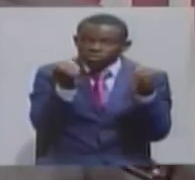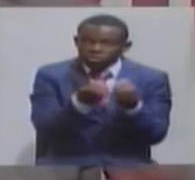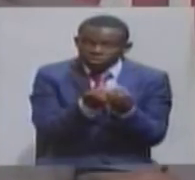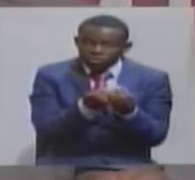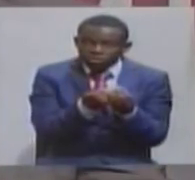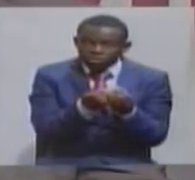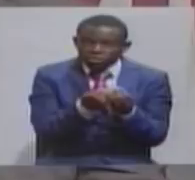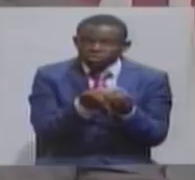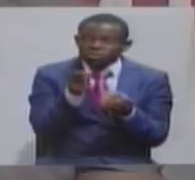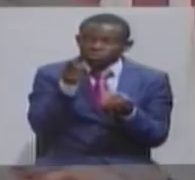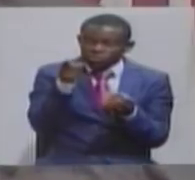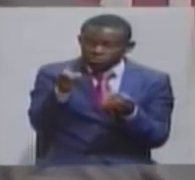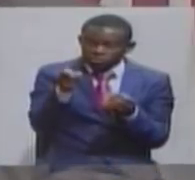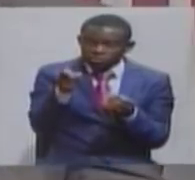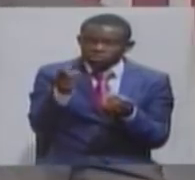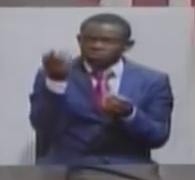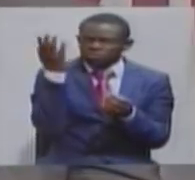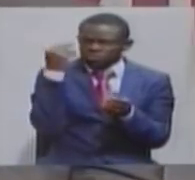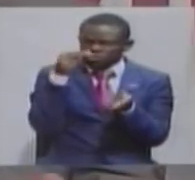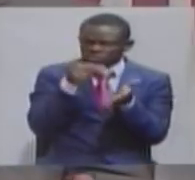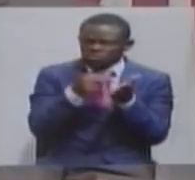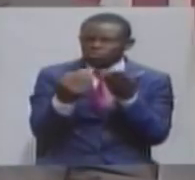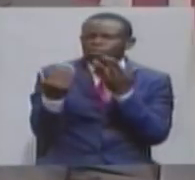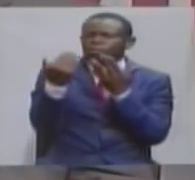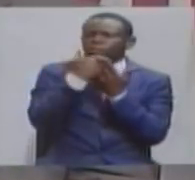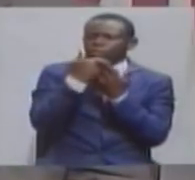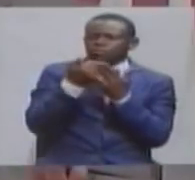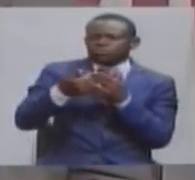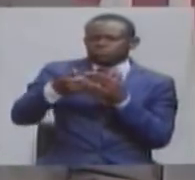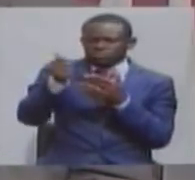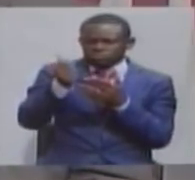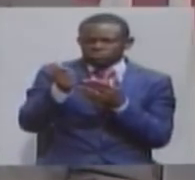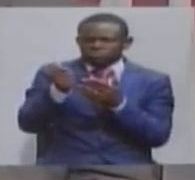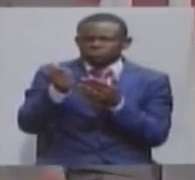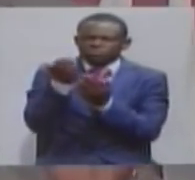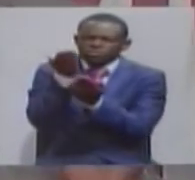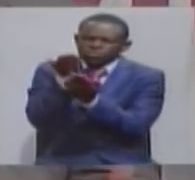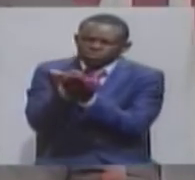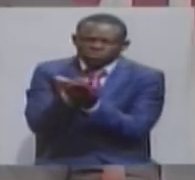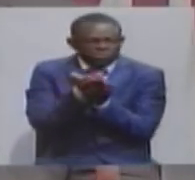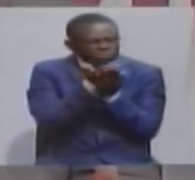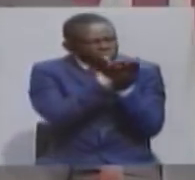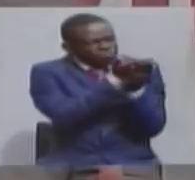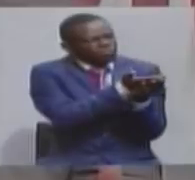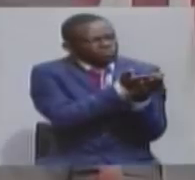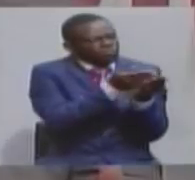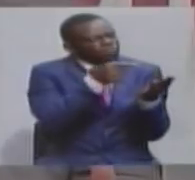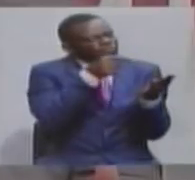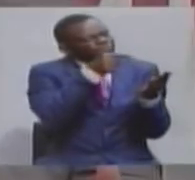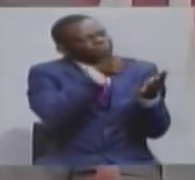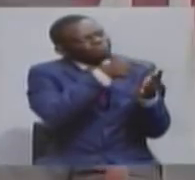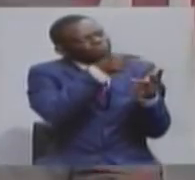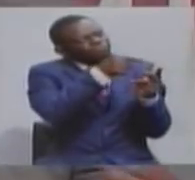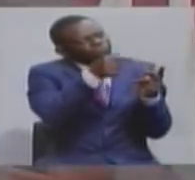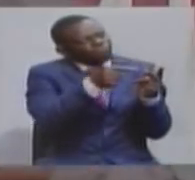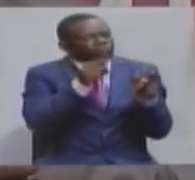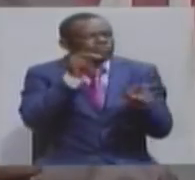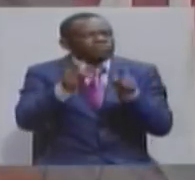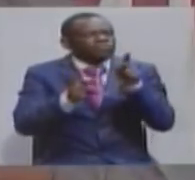these are the issues they wanted to bring to the dialogue table, we were very happy. We said, well, it seems like we are now at